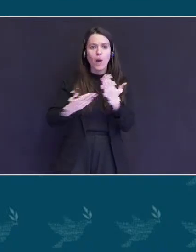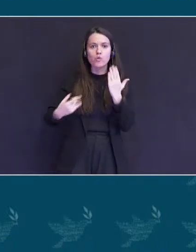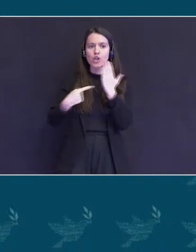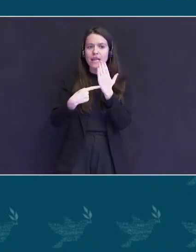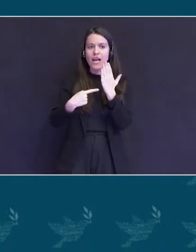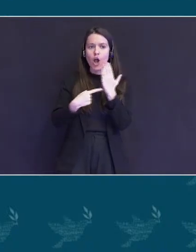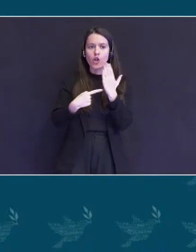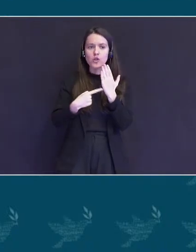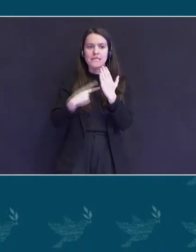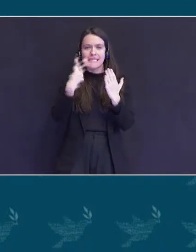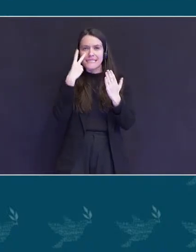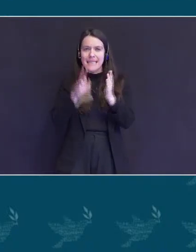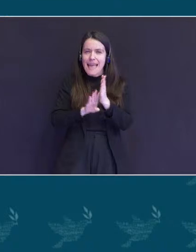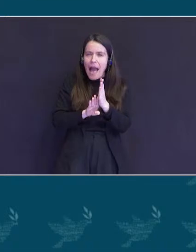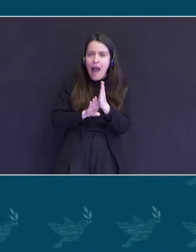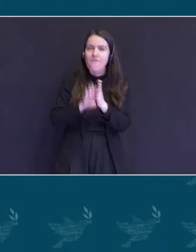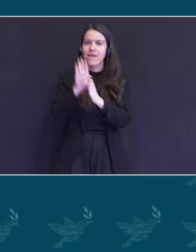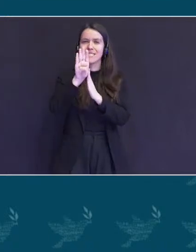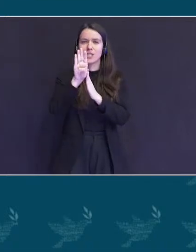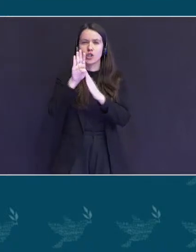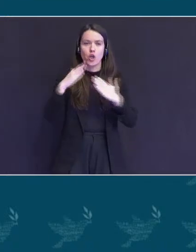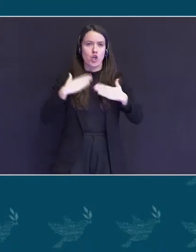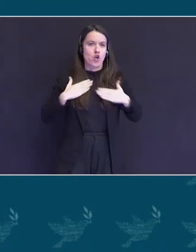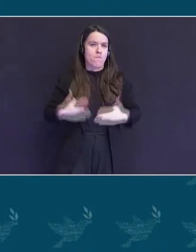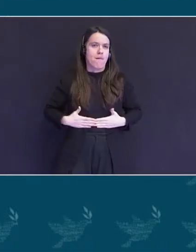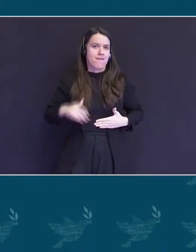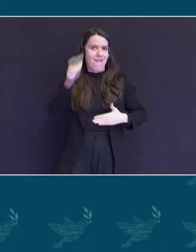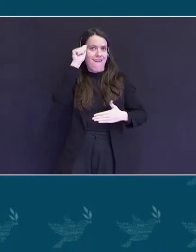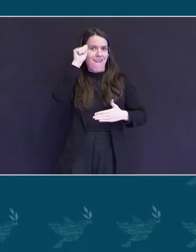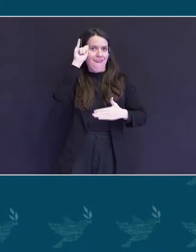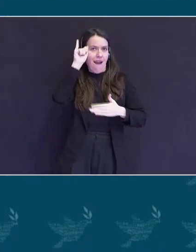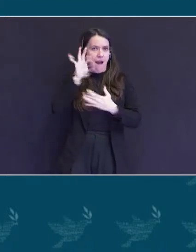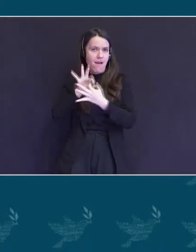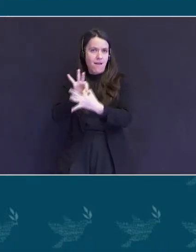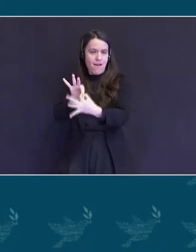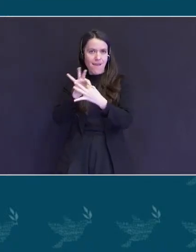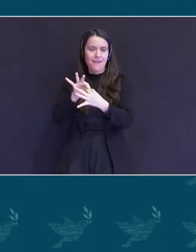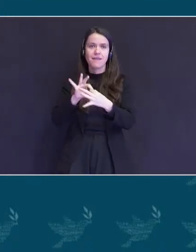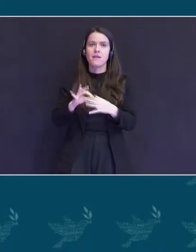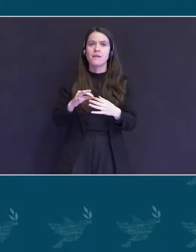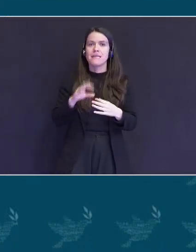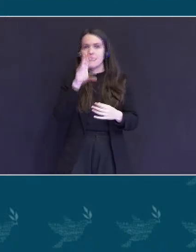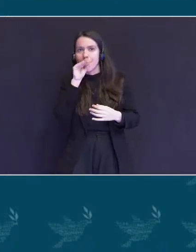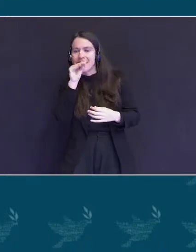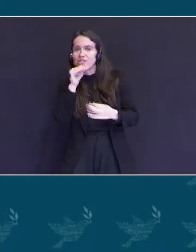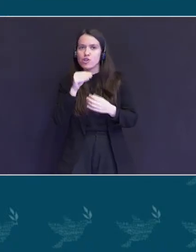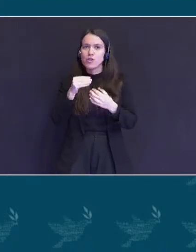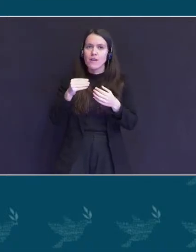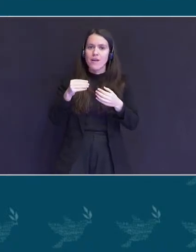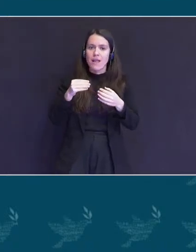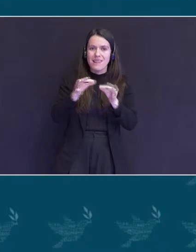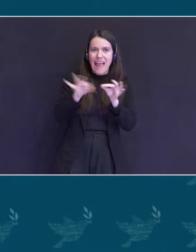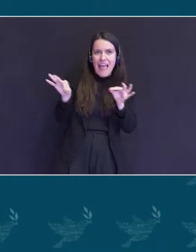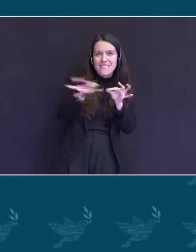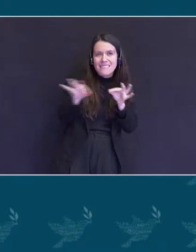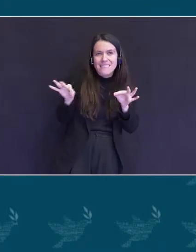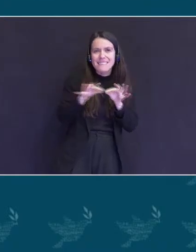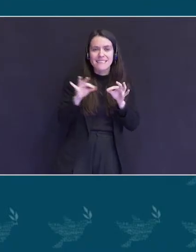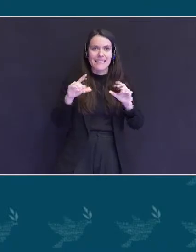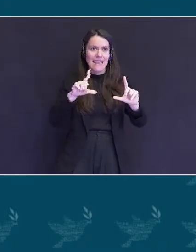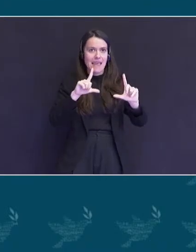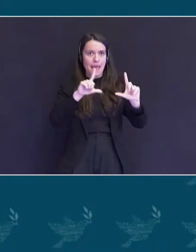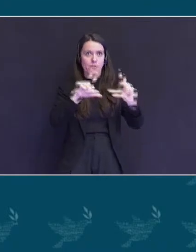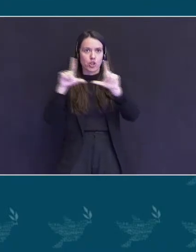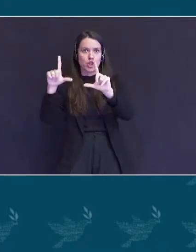to advancing the human-AI collaboration through speech, text, and image interaction. And this is we focusing